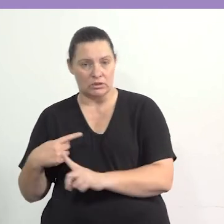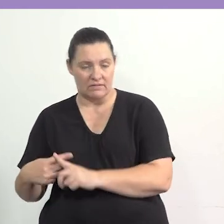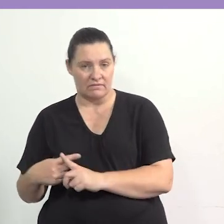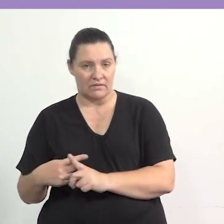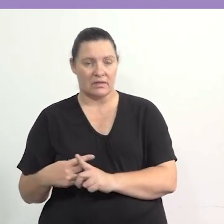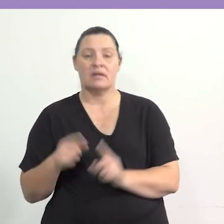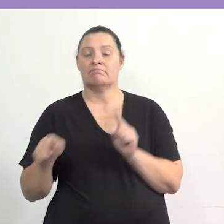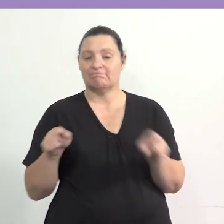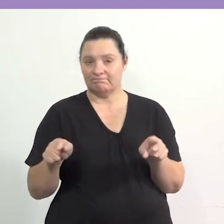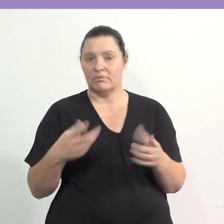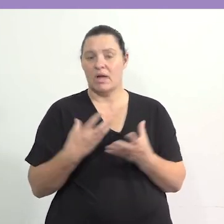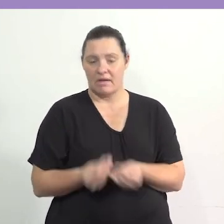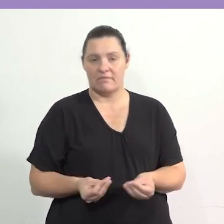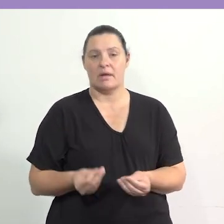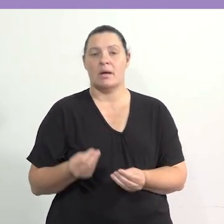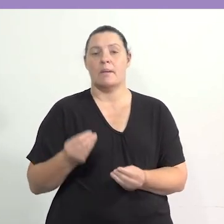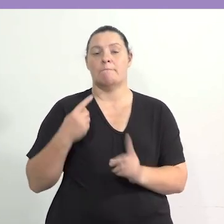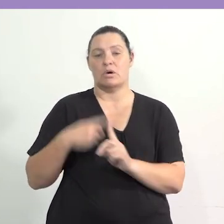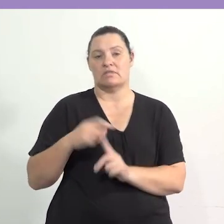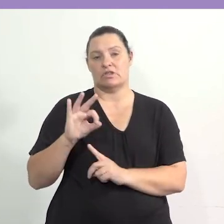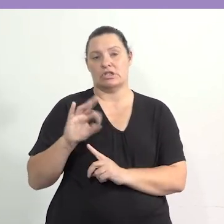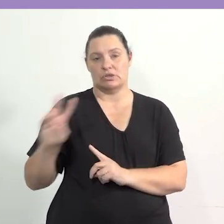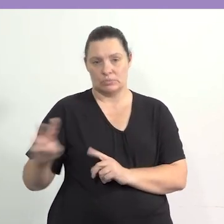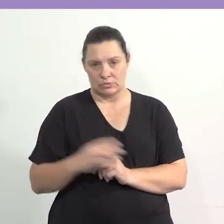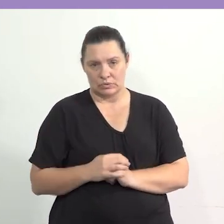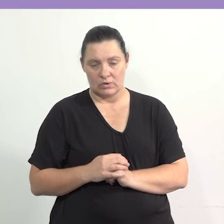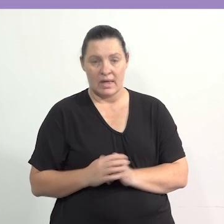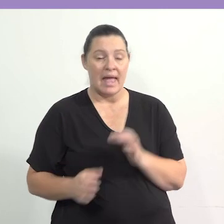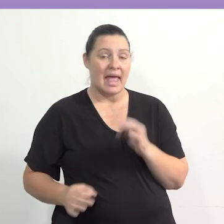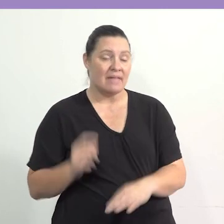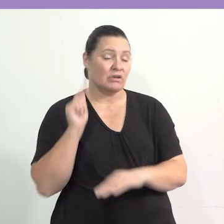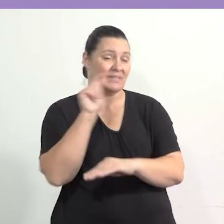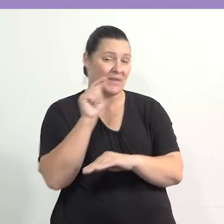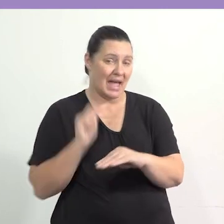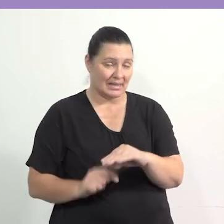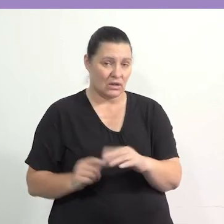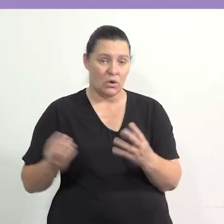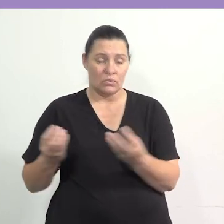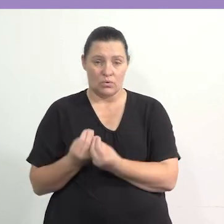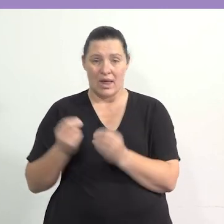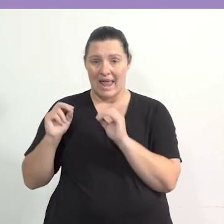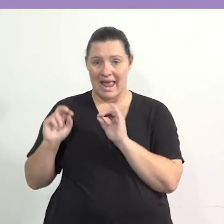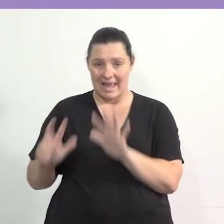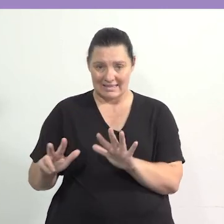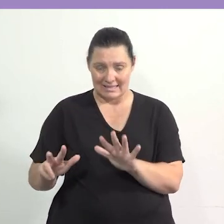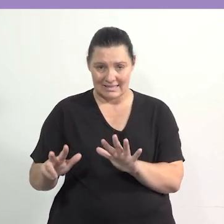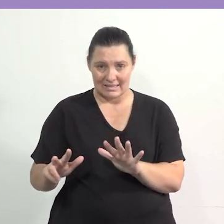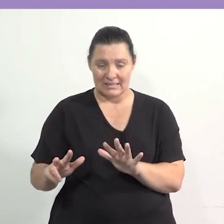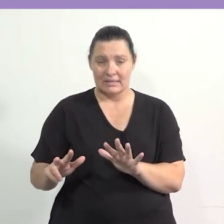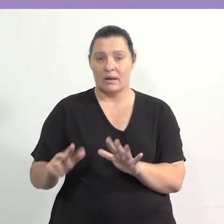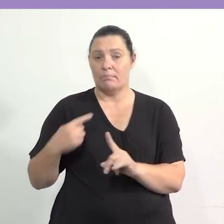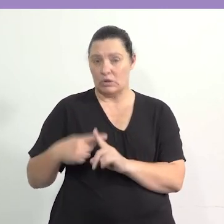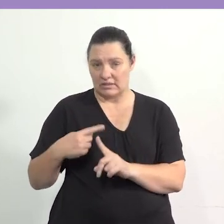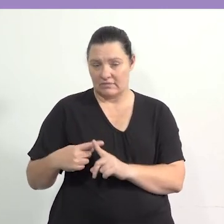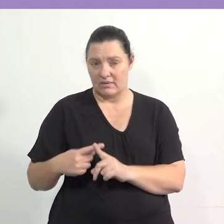16. That is going to give us a positive 32. When we divide that by 8, or a positive